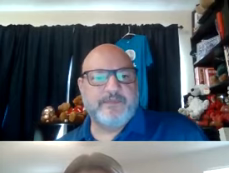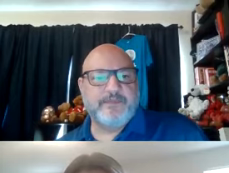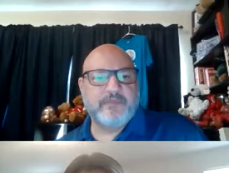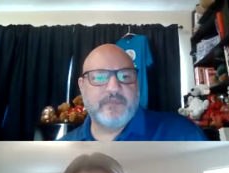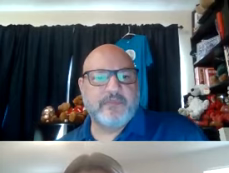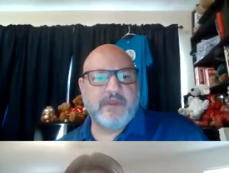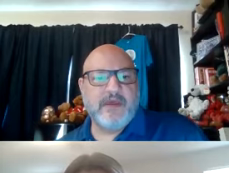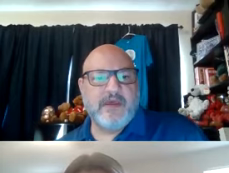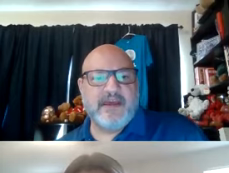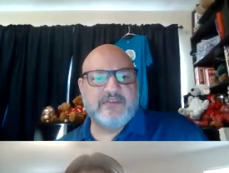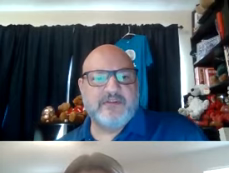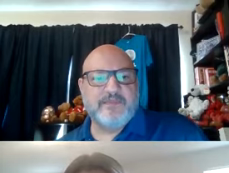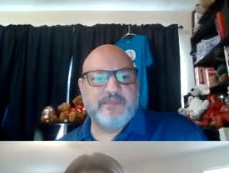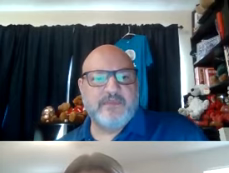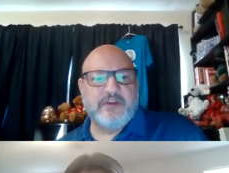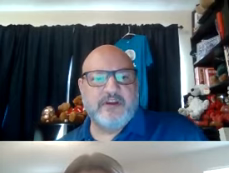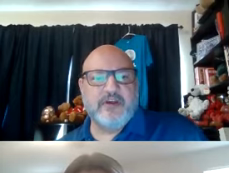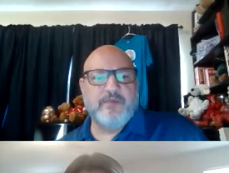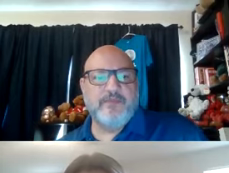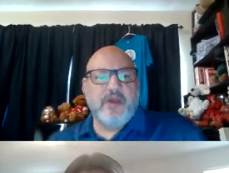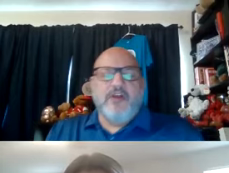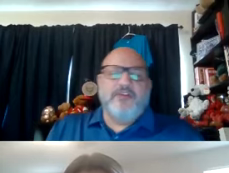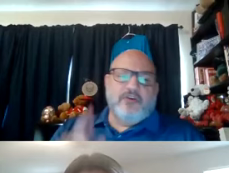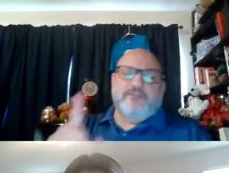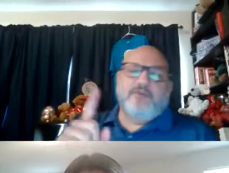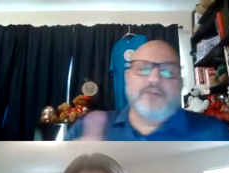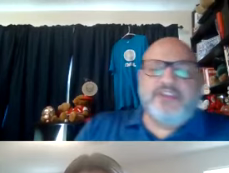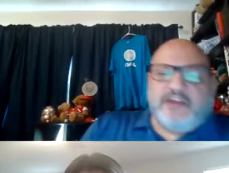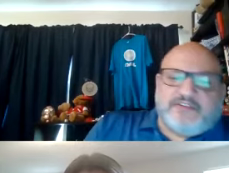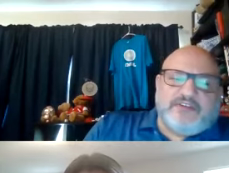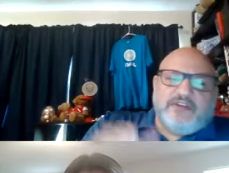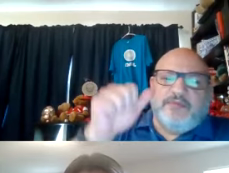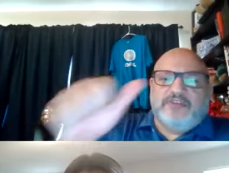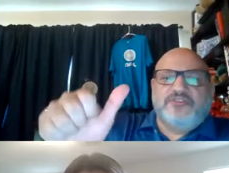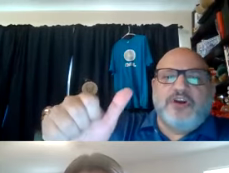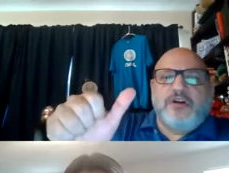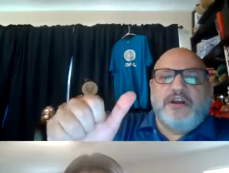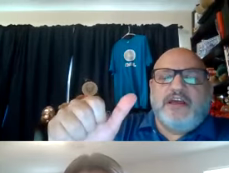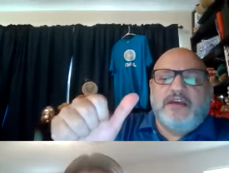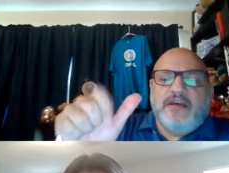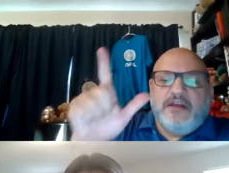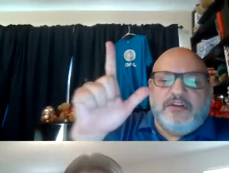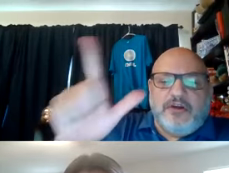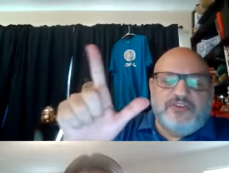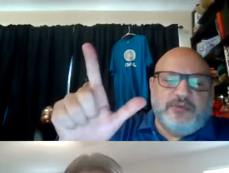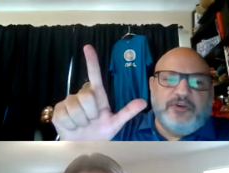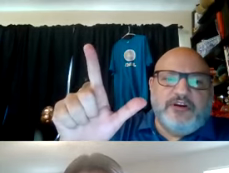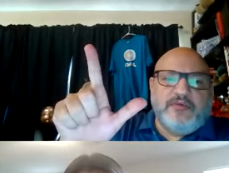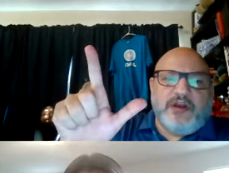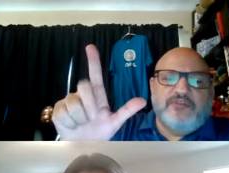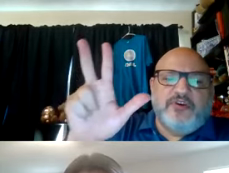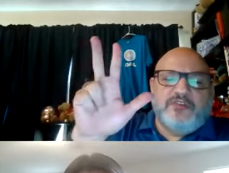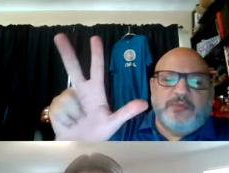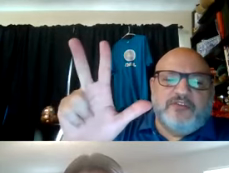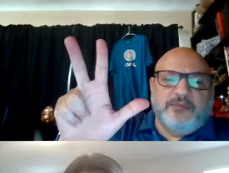fits. Excellent. So there you go. Those 4 things, the messenger RNA, the large subunit